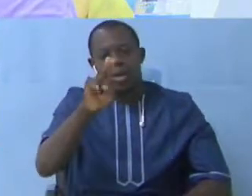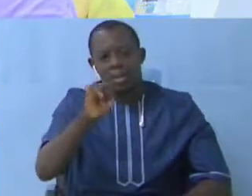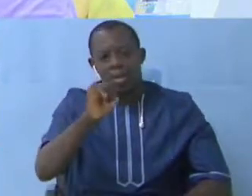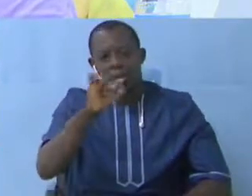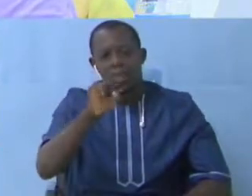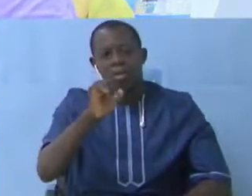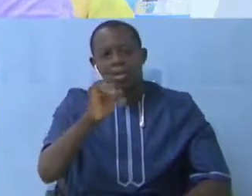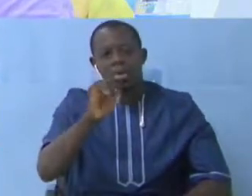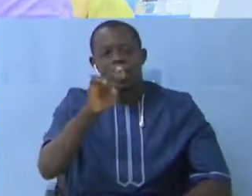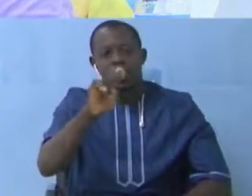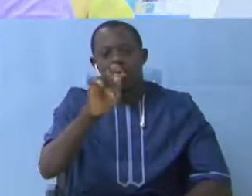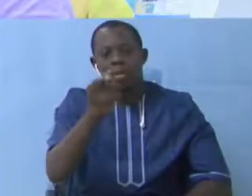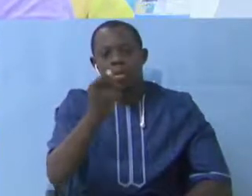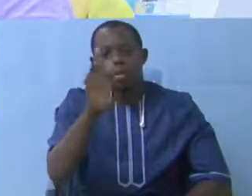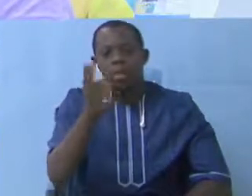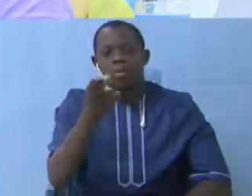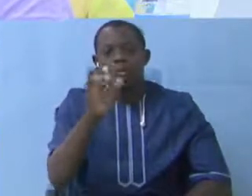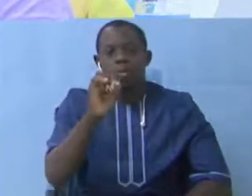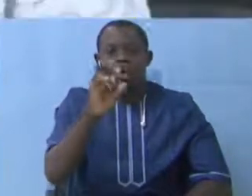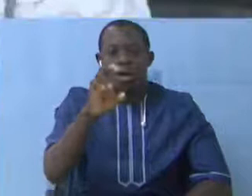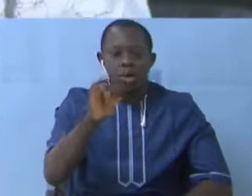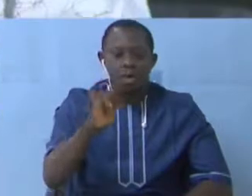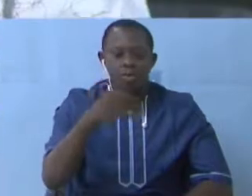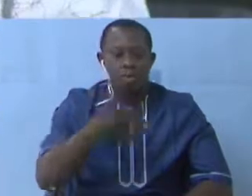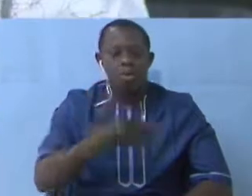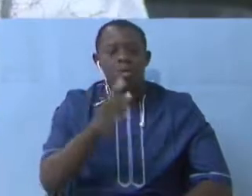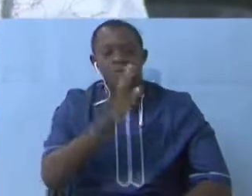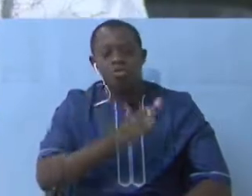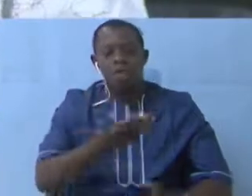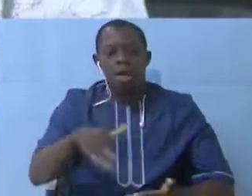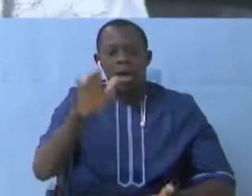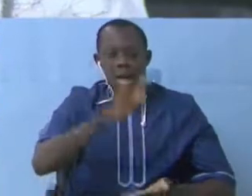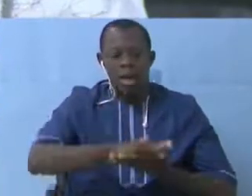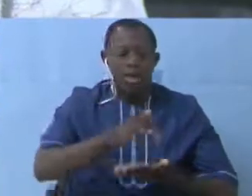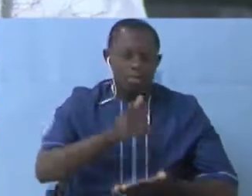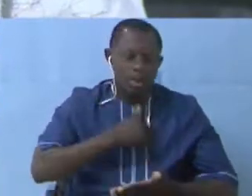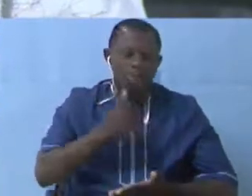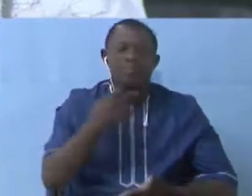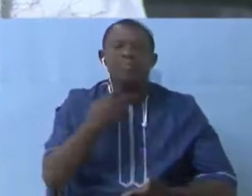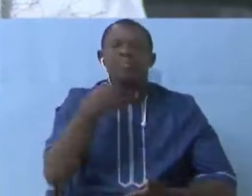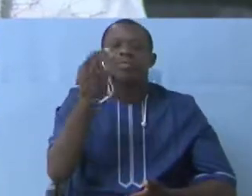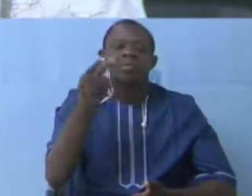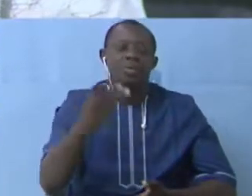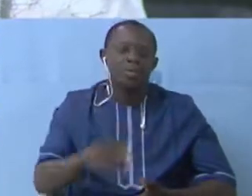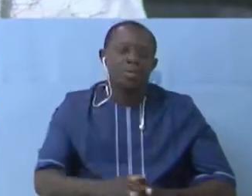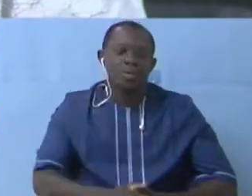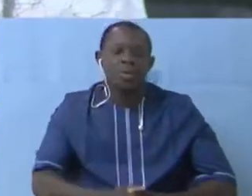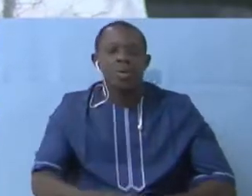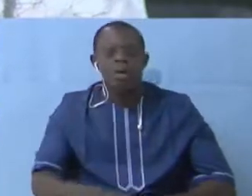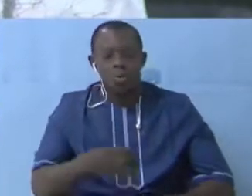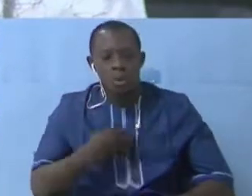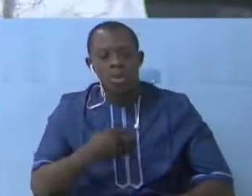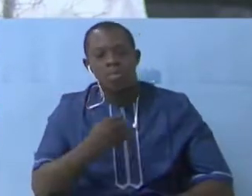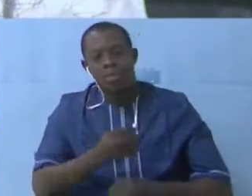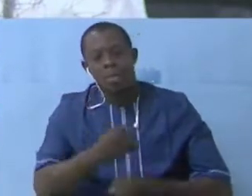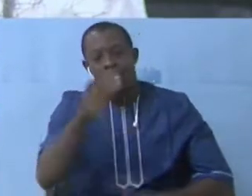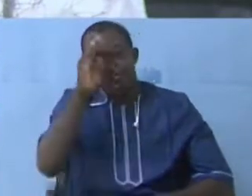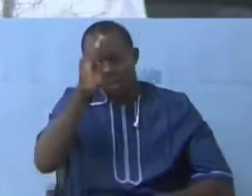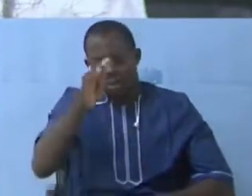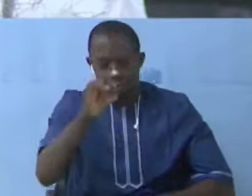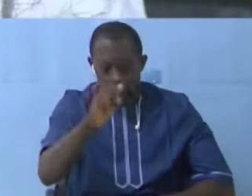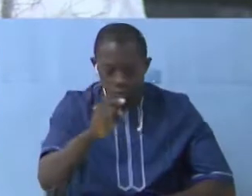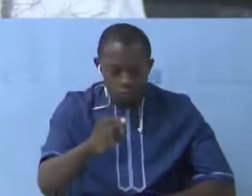madame Diagne Senghor. I also want to add my voice wani dama bëgg a yokk Swiss ma kàddu to commend you pour gërëm